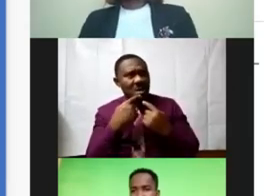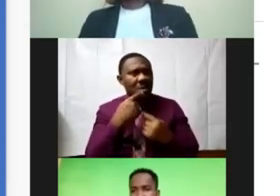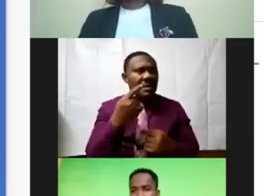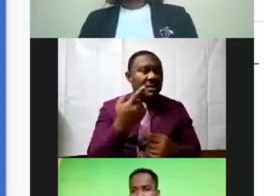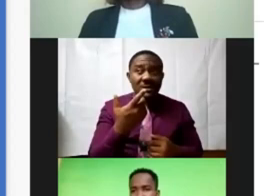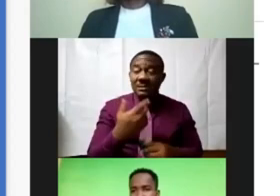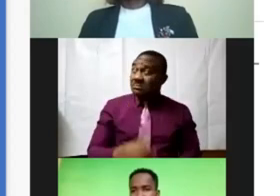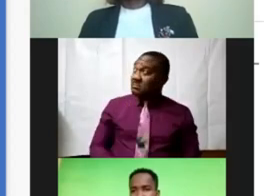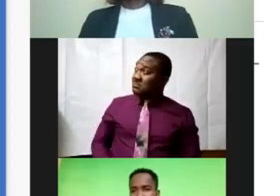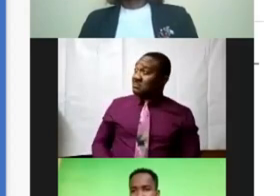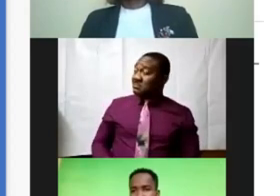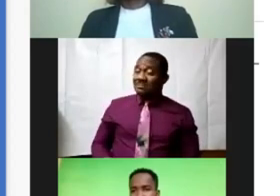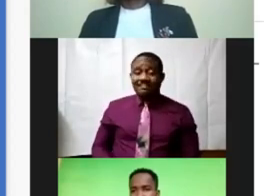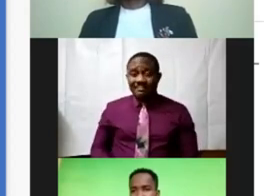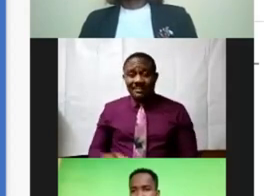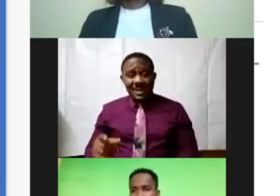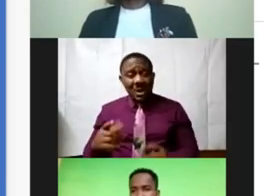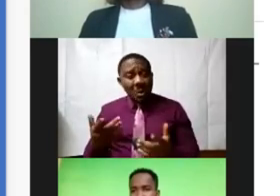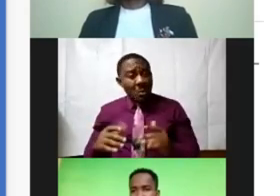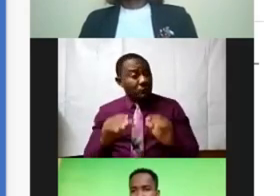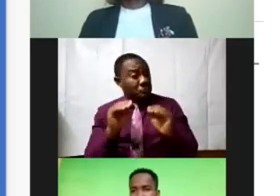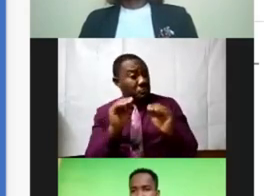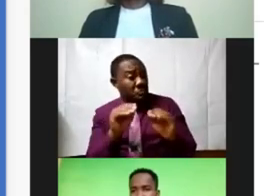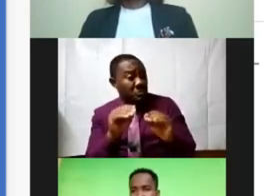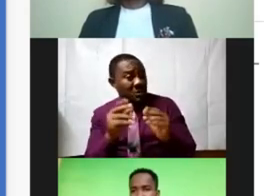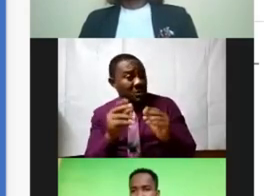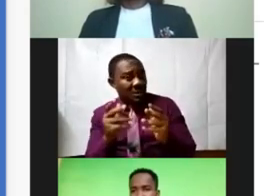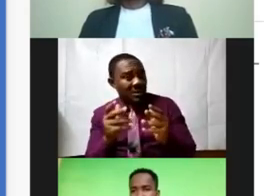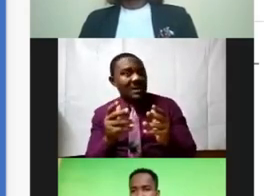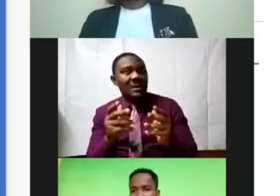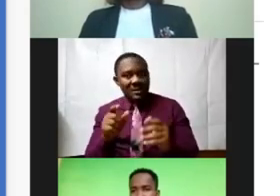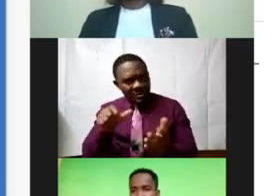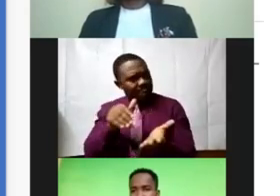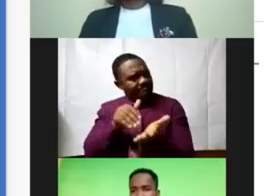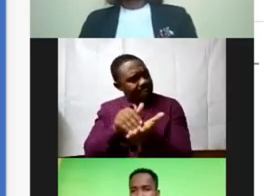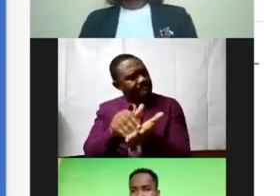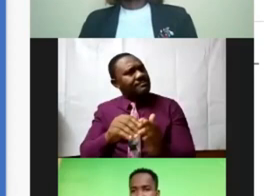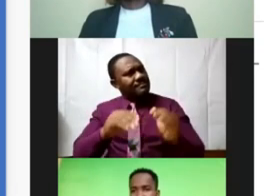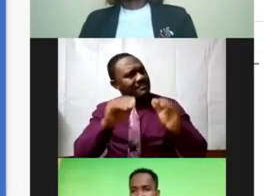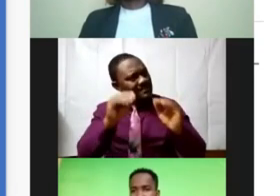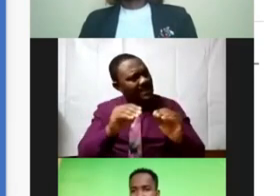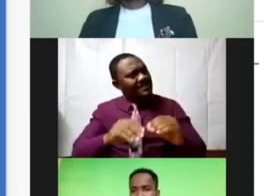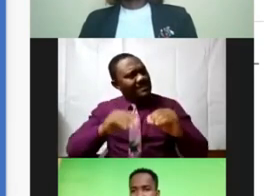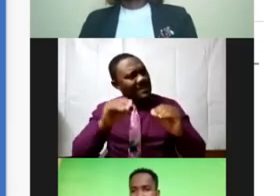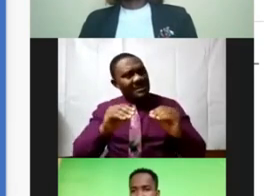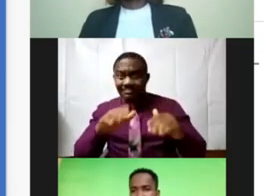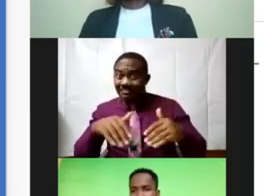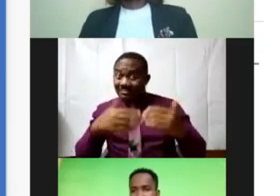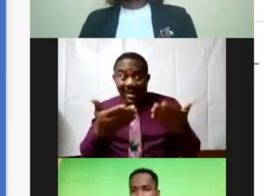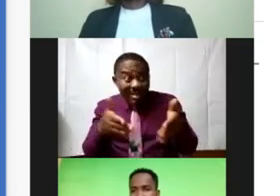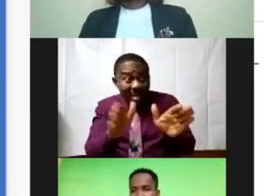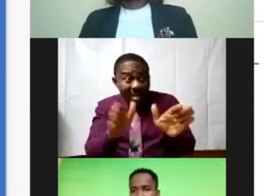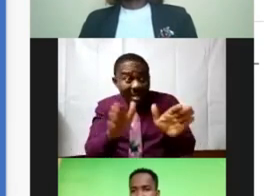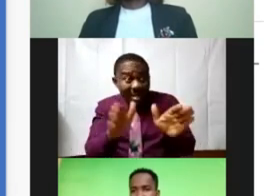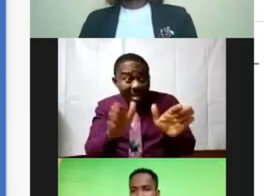him instruction, you will have to repeat or give him like 5 minutes before he responds, or you have to repeat or give